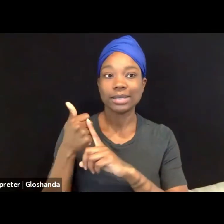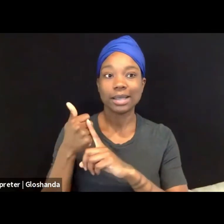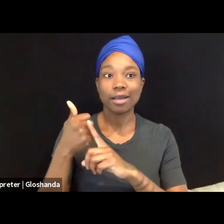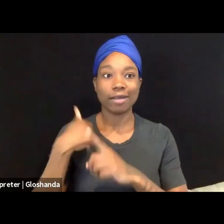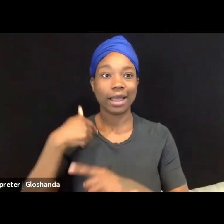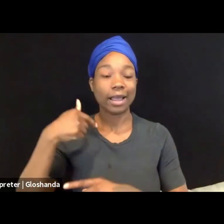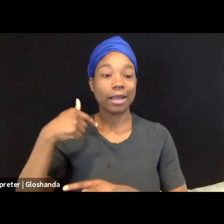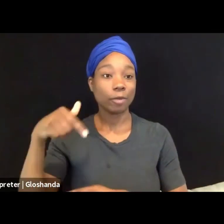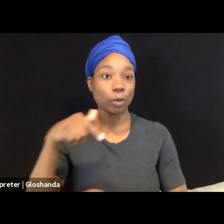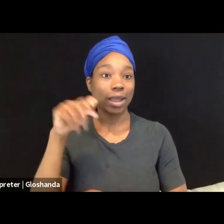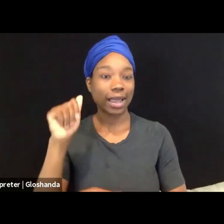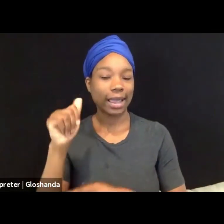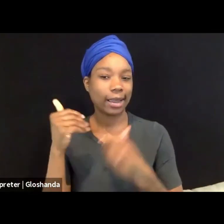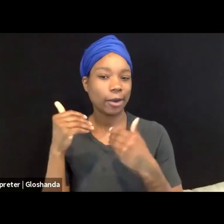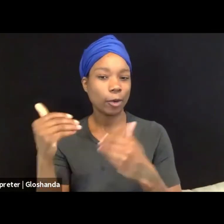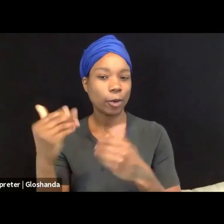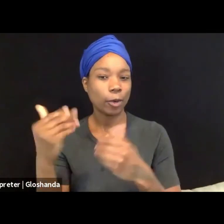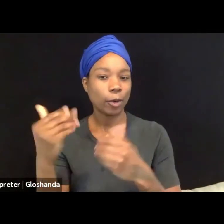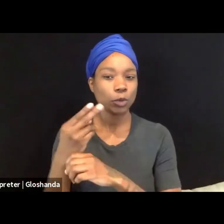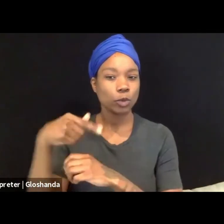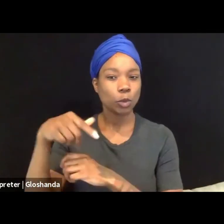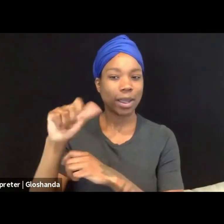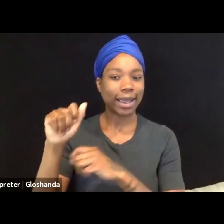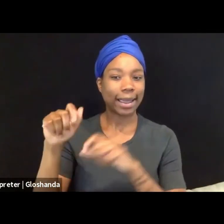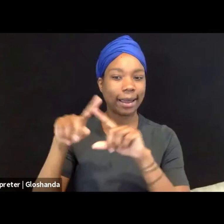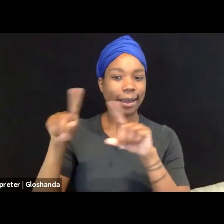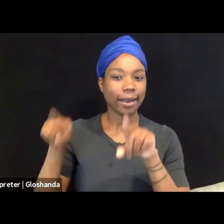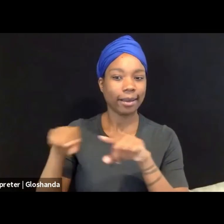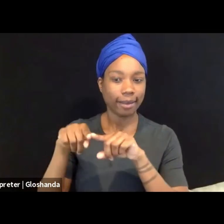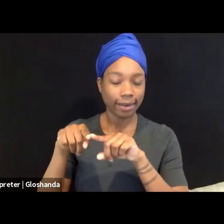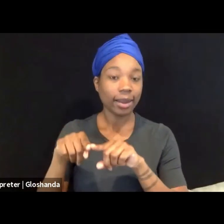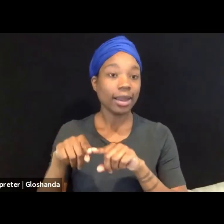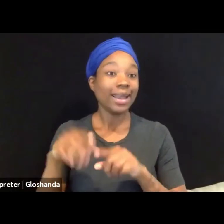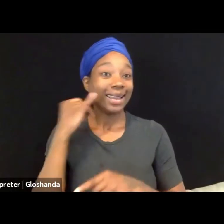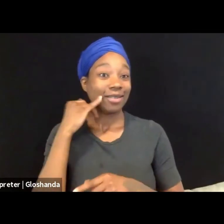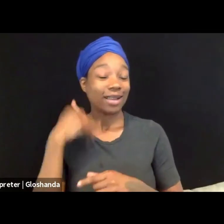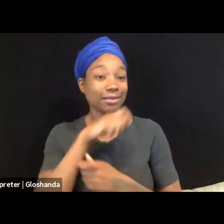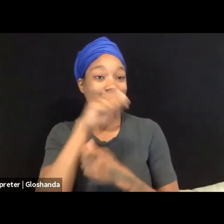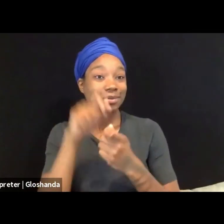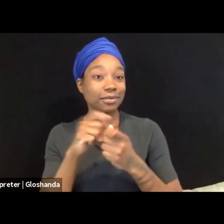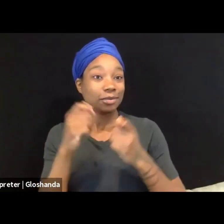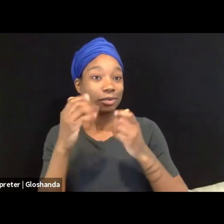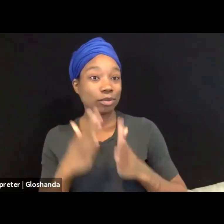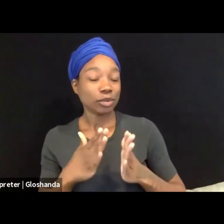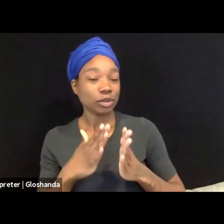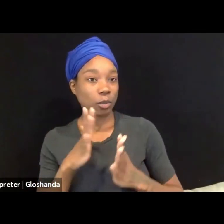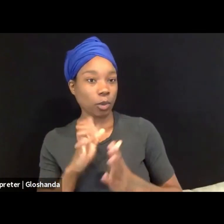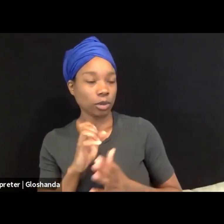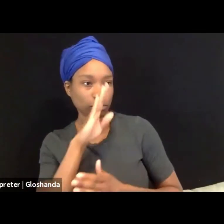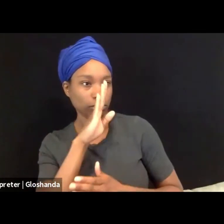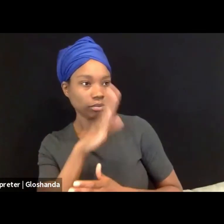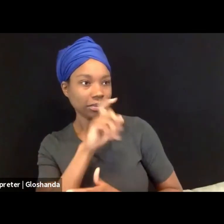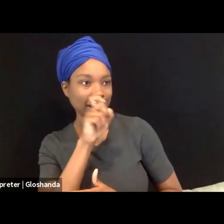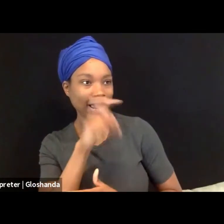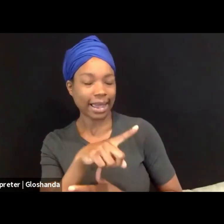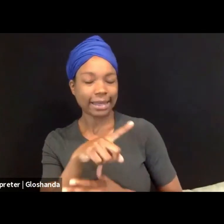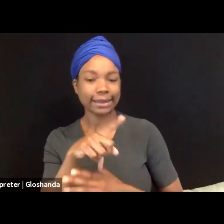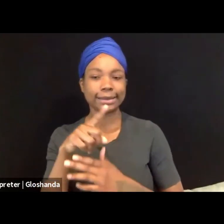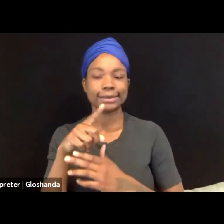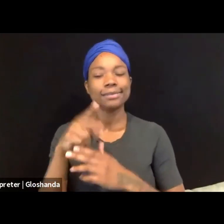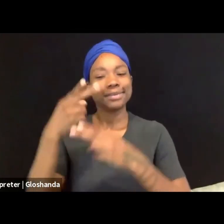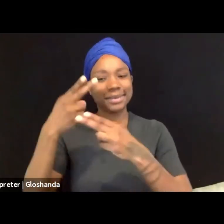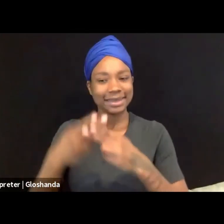Q&A. And please, if you have a specific recipient in mind for the question, designate that, or if it's a general question for